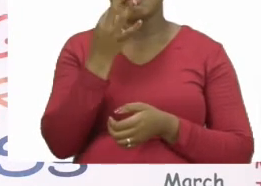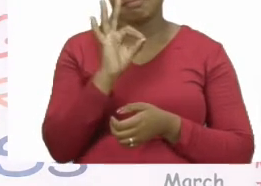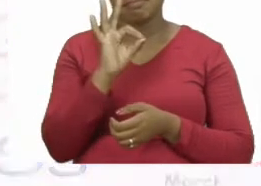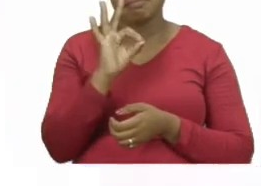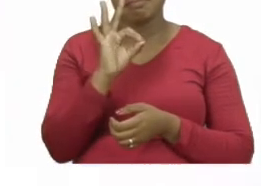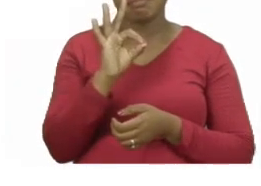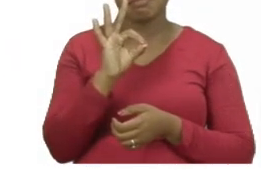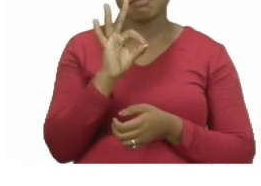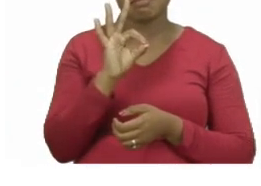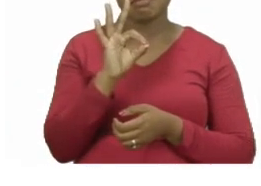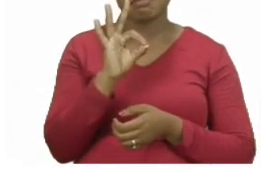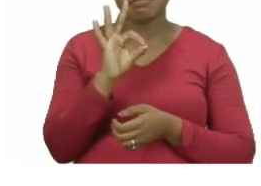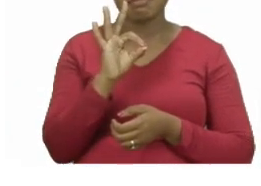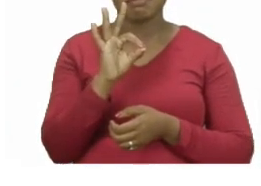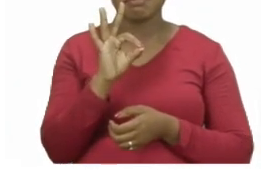29.